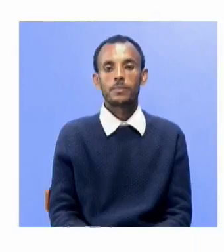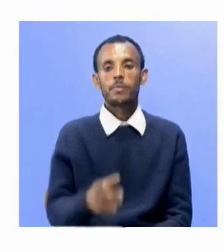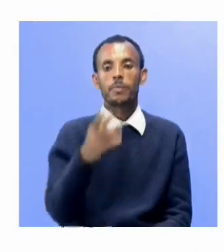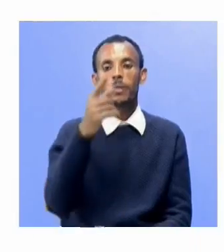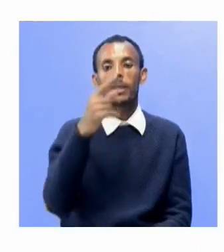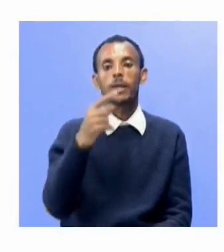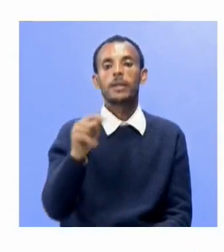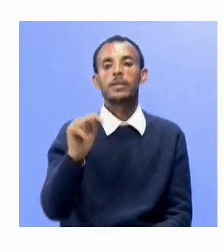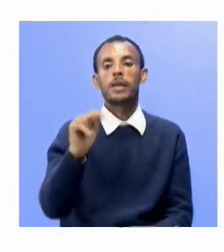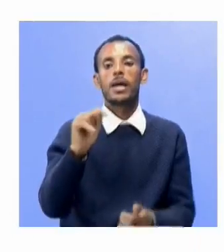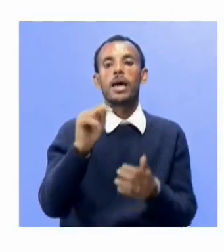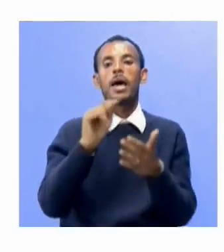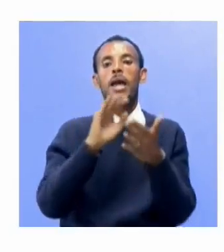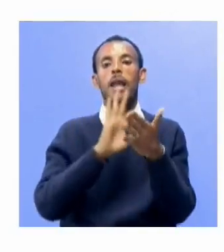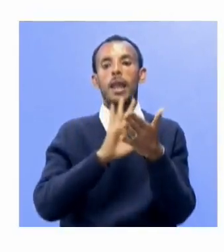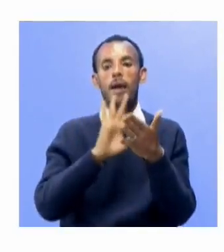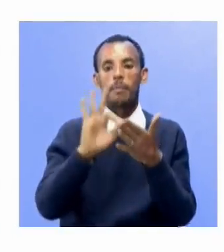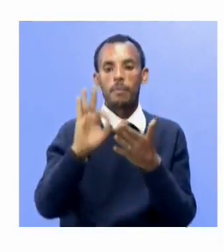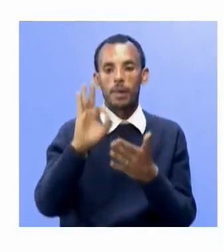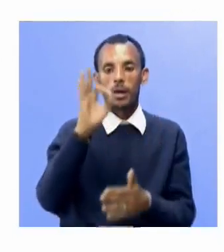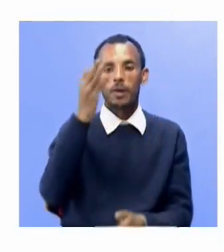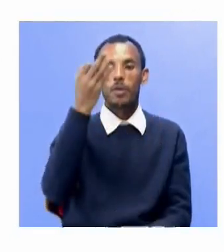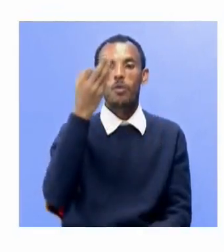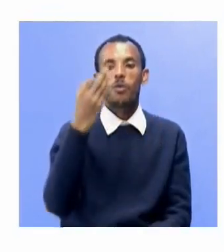the number of